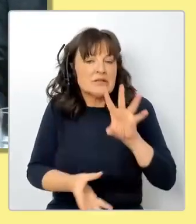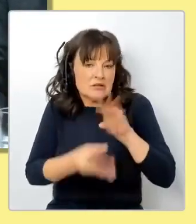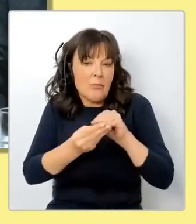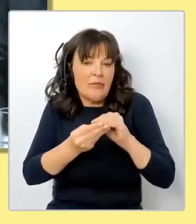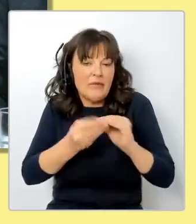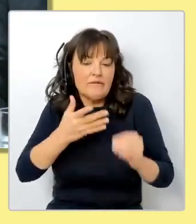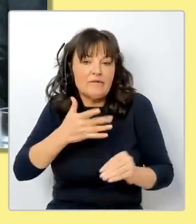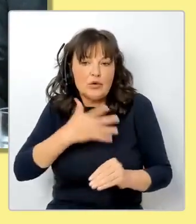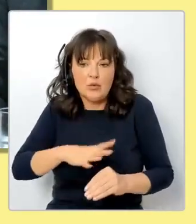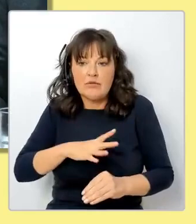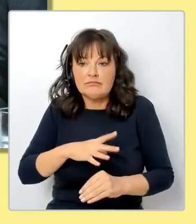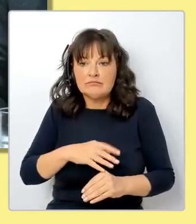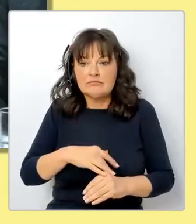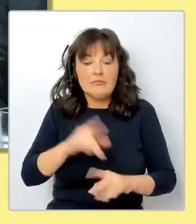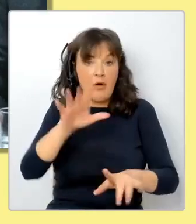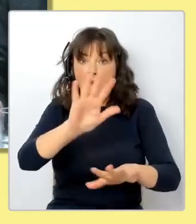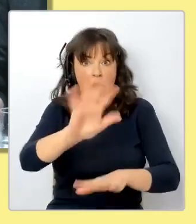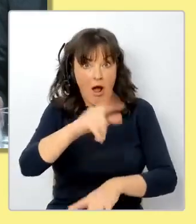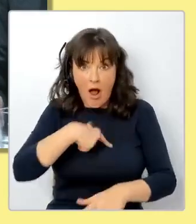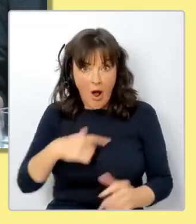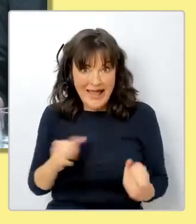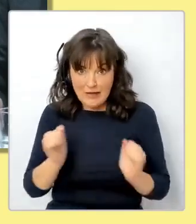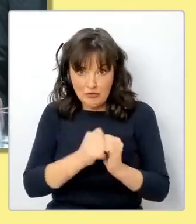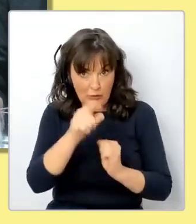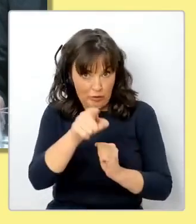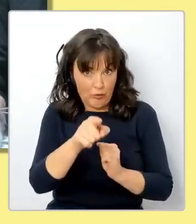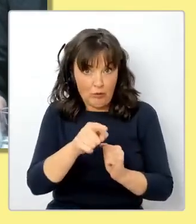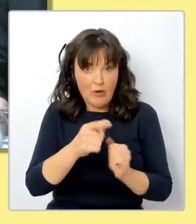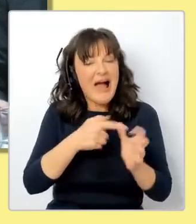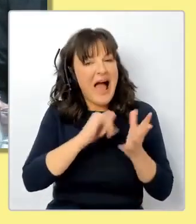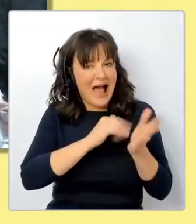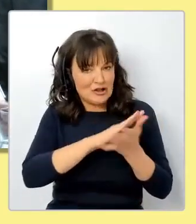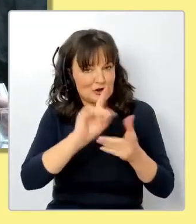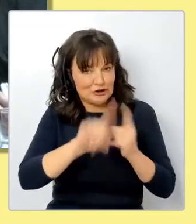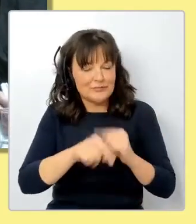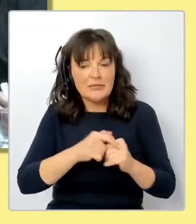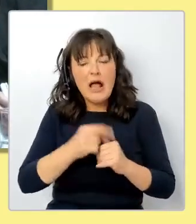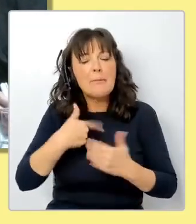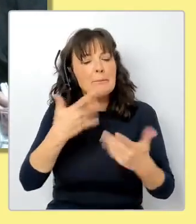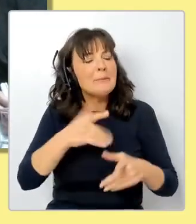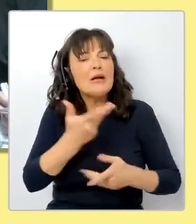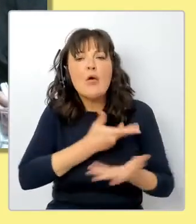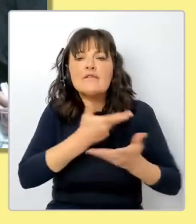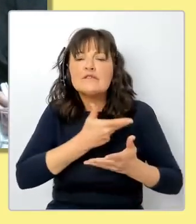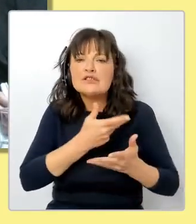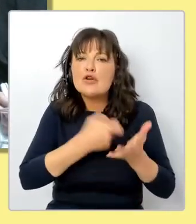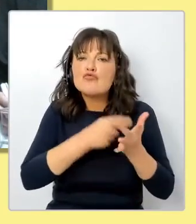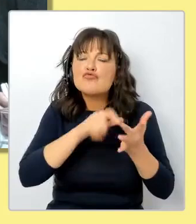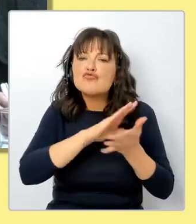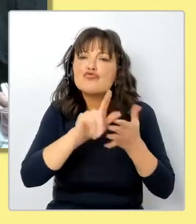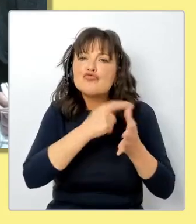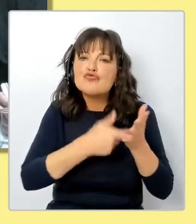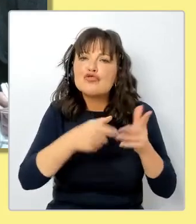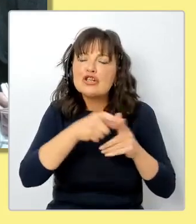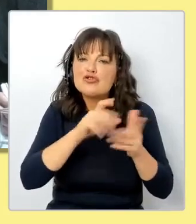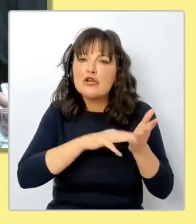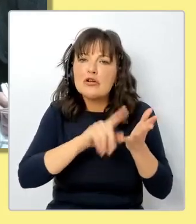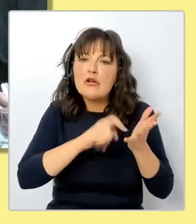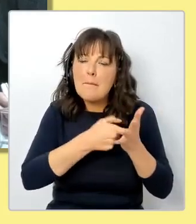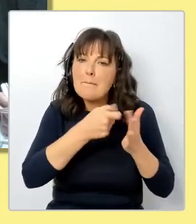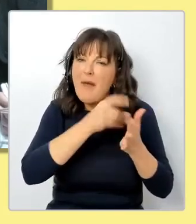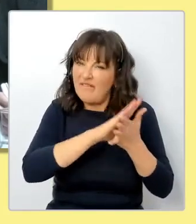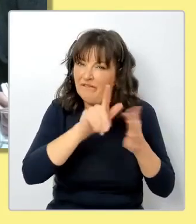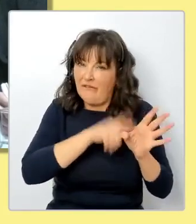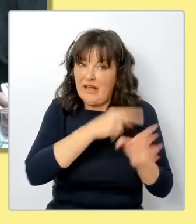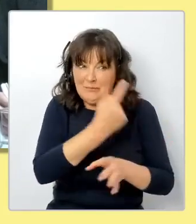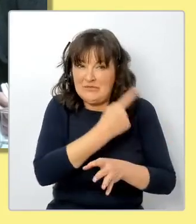totally agree with you. So I had a conversation with Richard Murphy, who many of you will know, who is a commentator, a tax specialist,